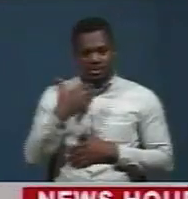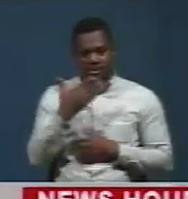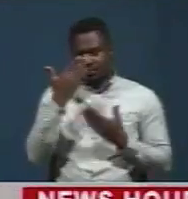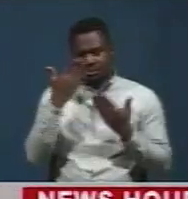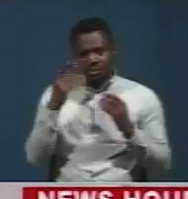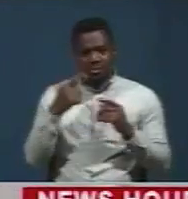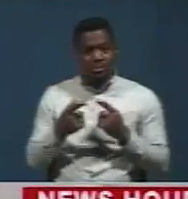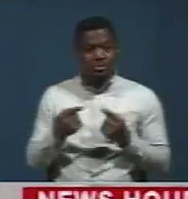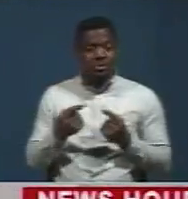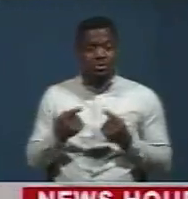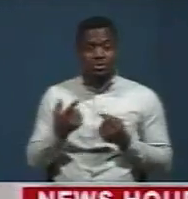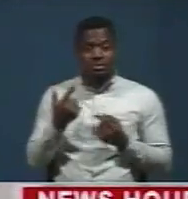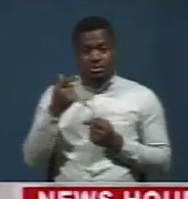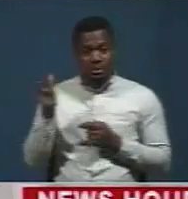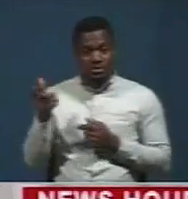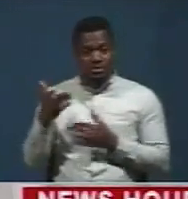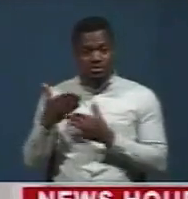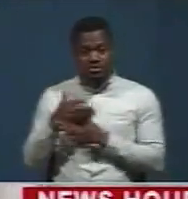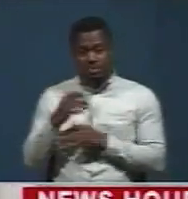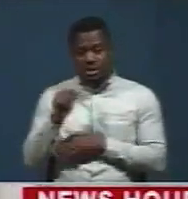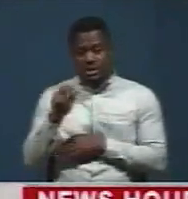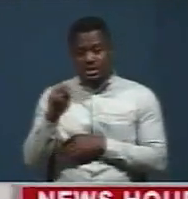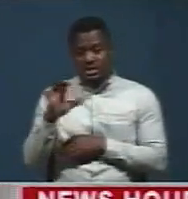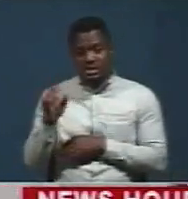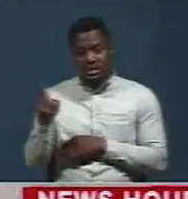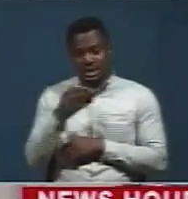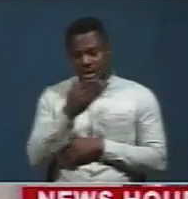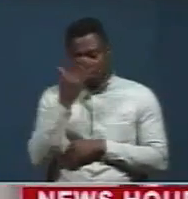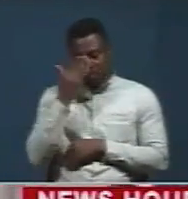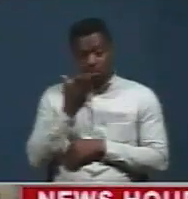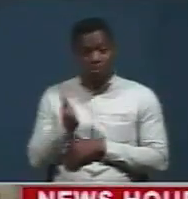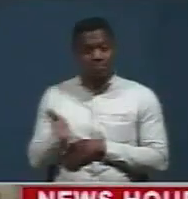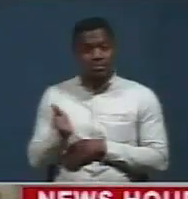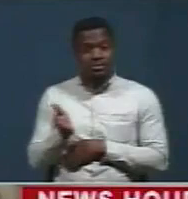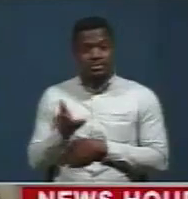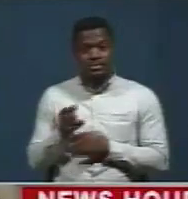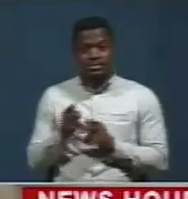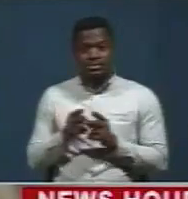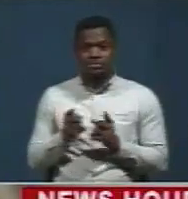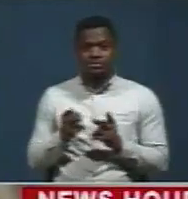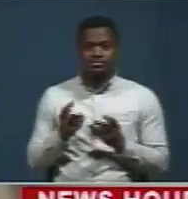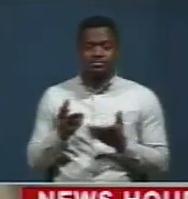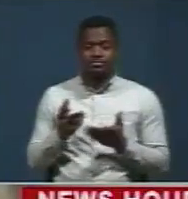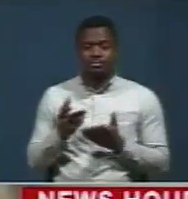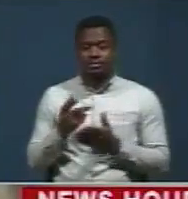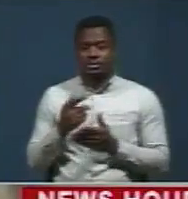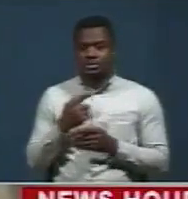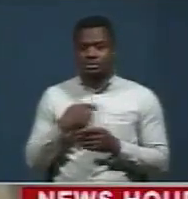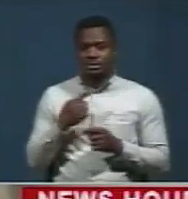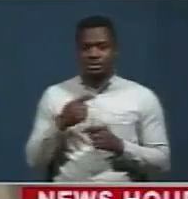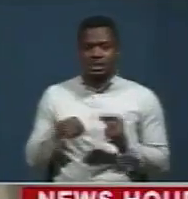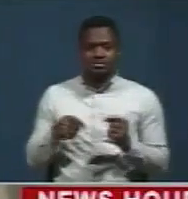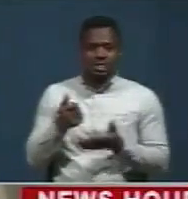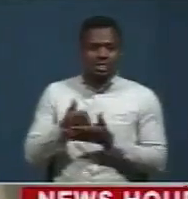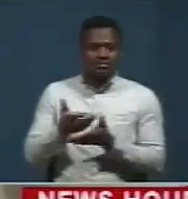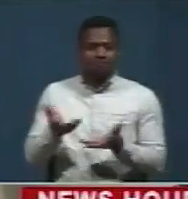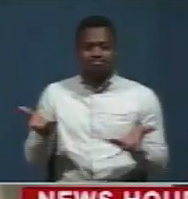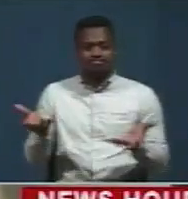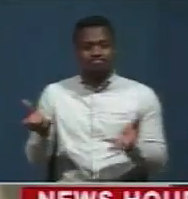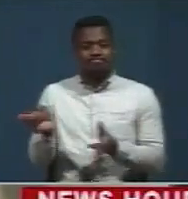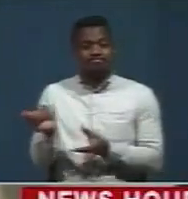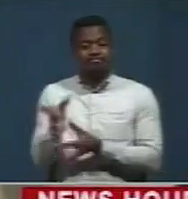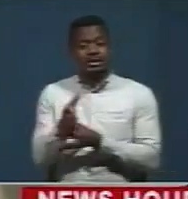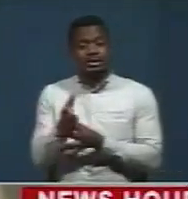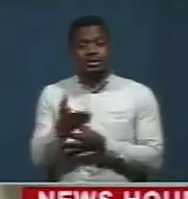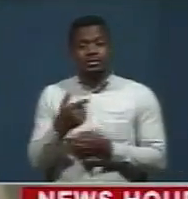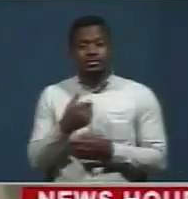oil because and I'm sir agent in it no name me. And tina do any fee ye. Aja,